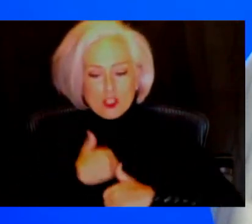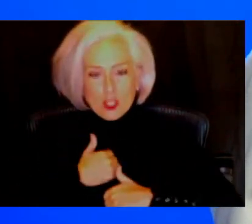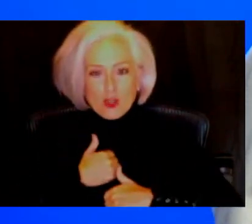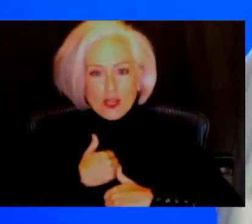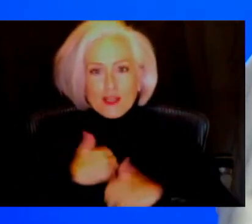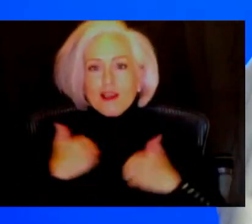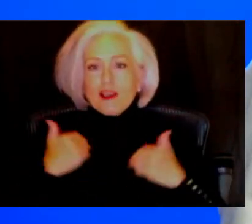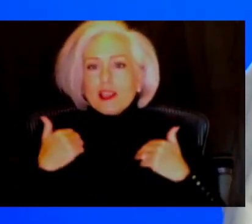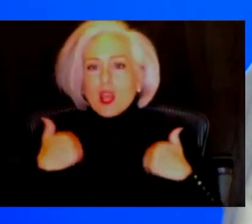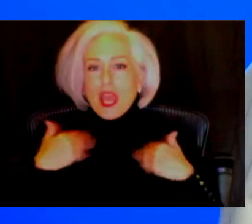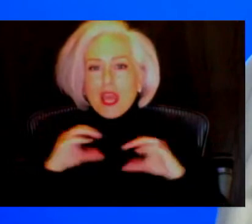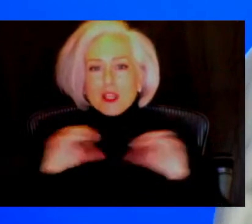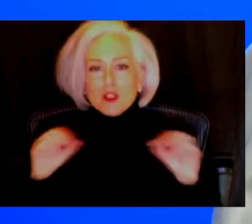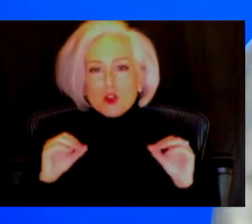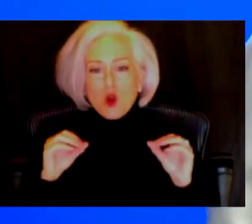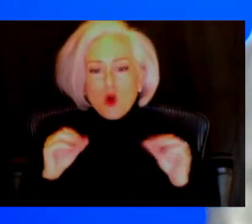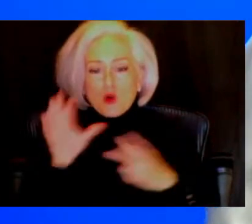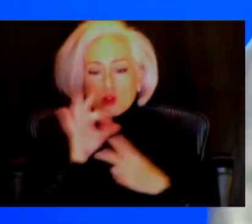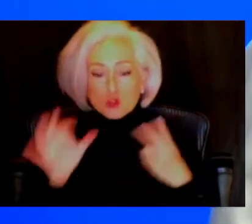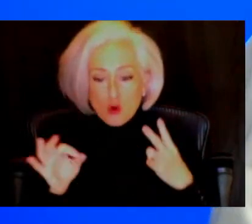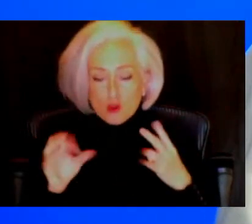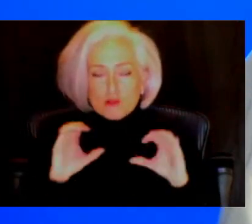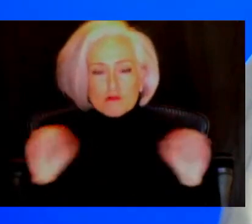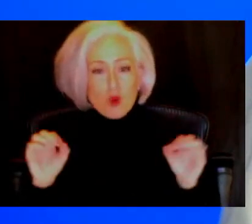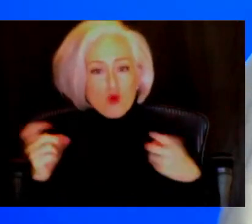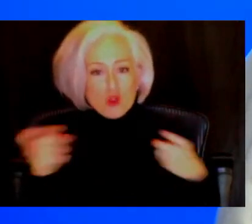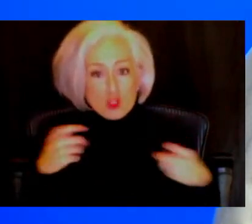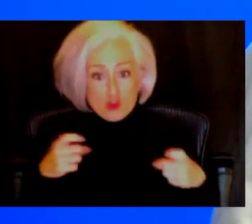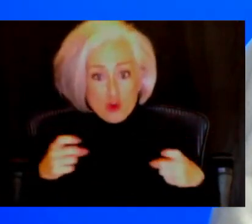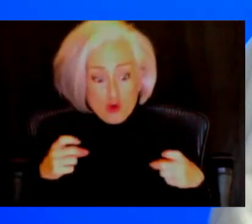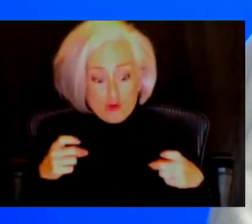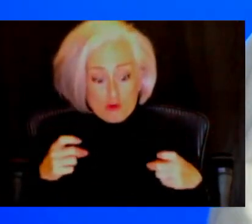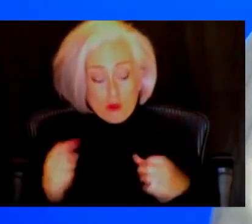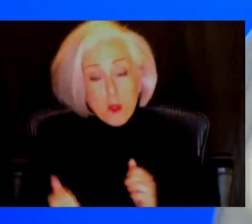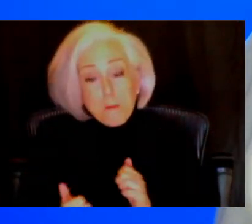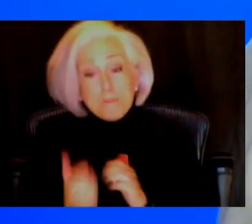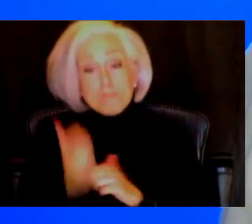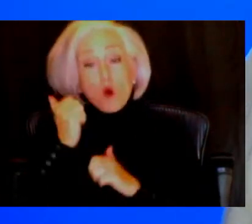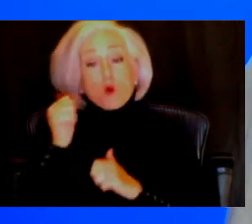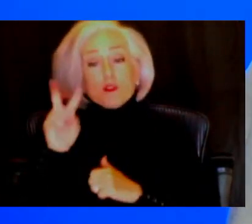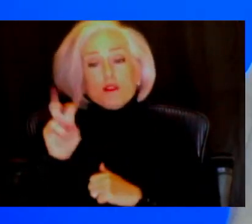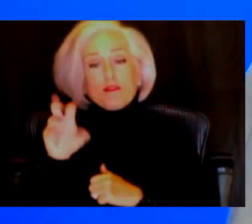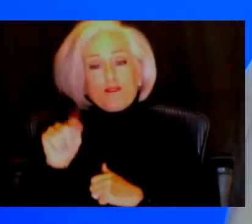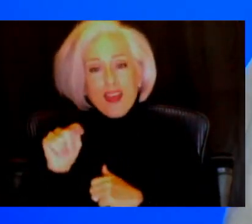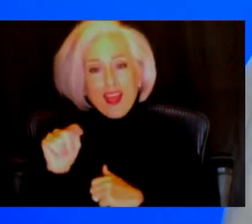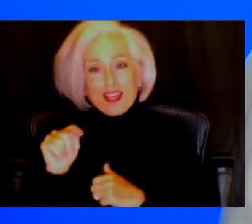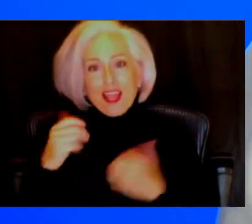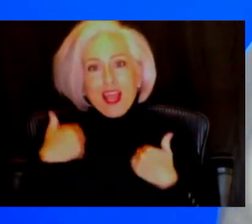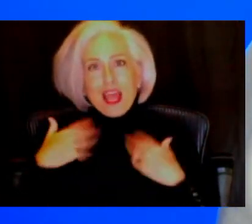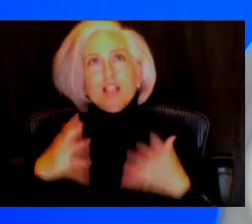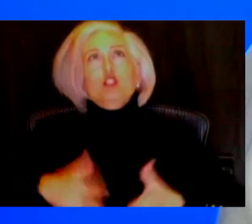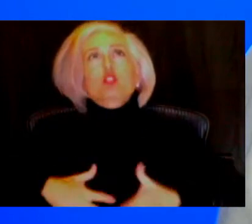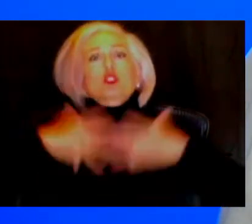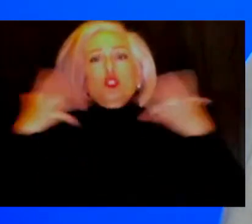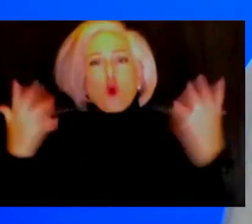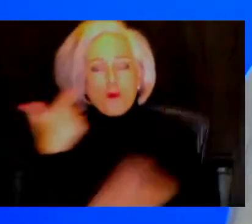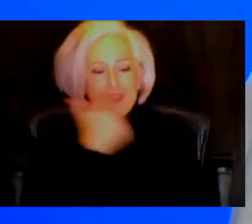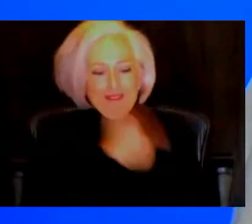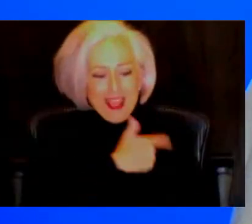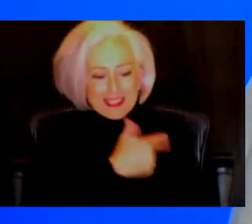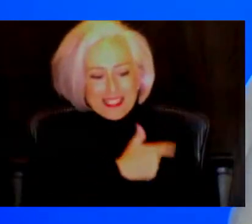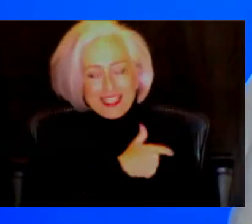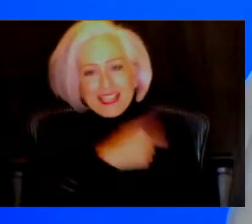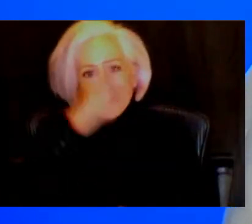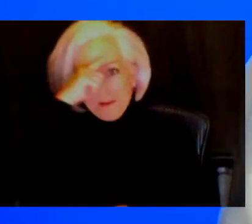and a lack of control. And I know most veterans have had so many vaccinations associated just with